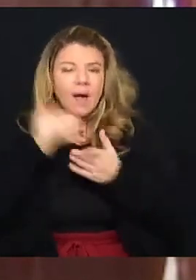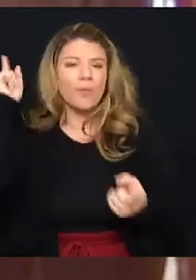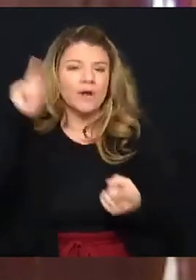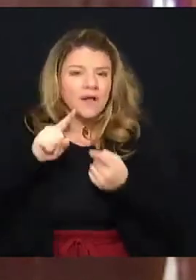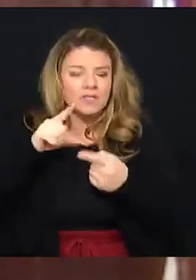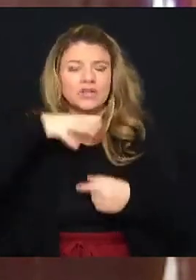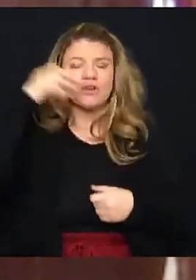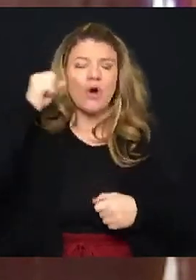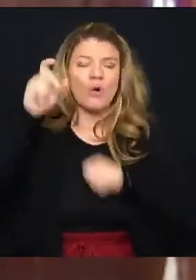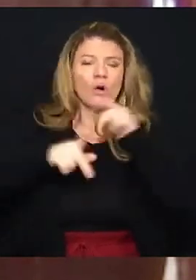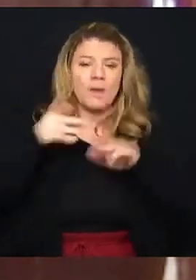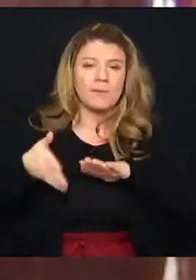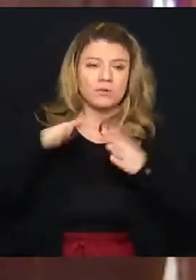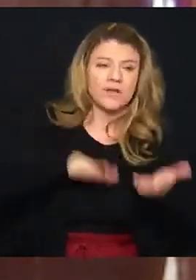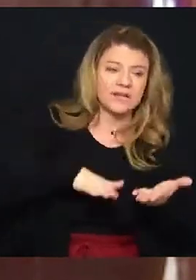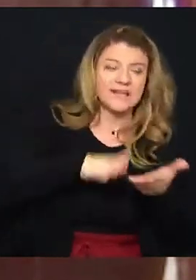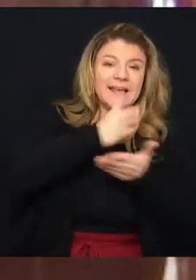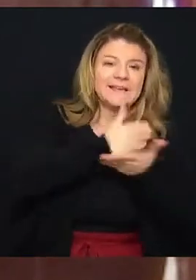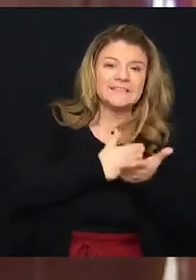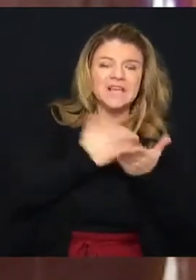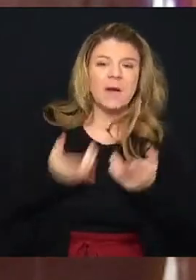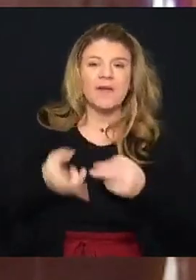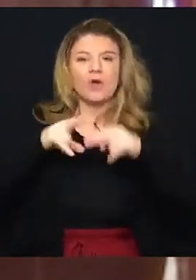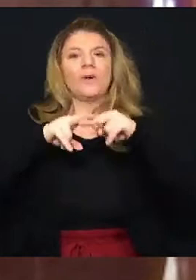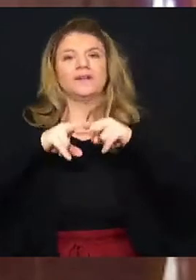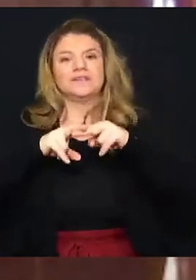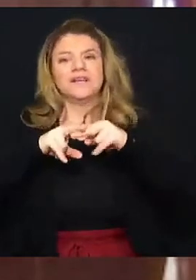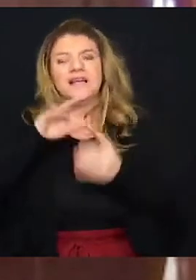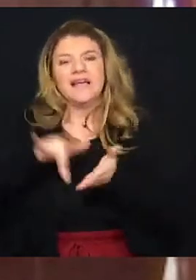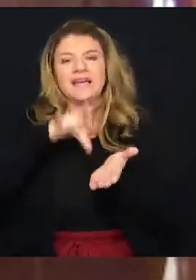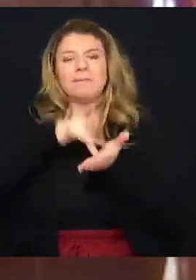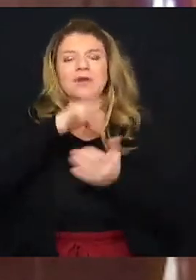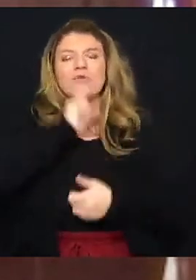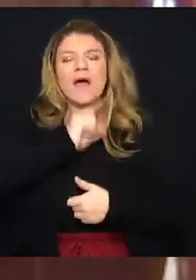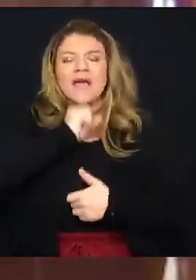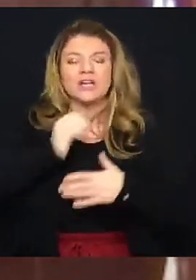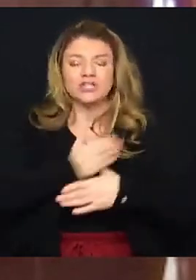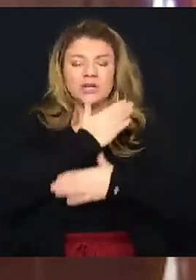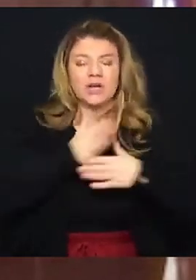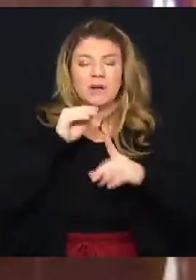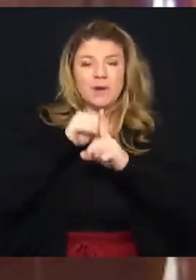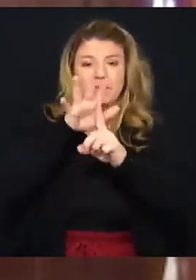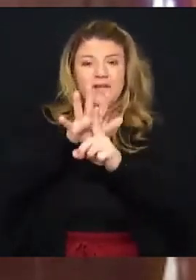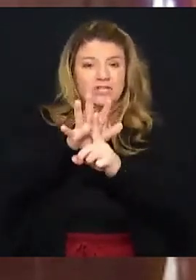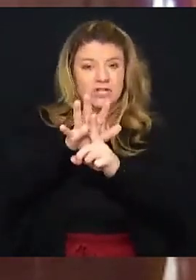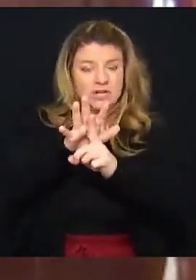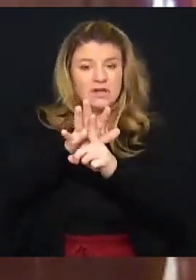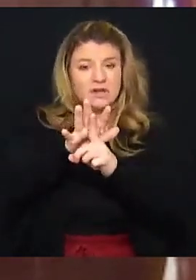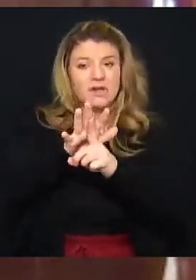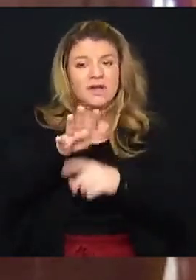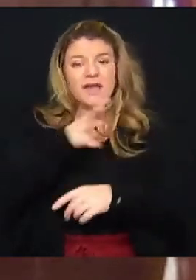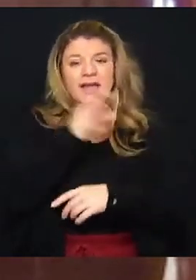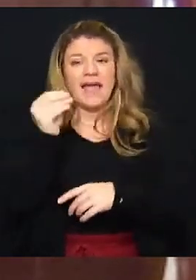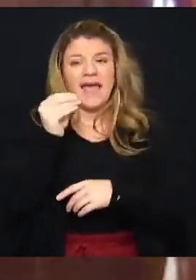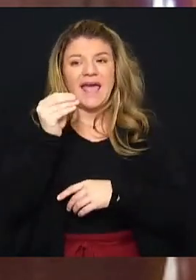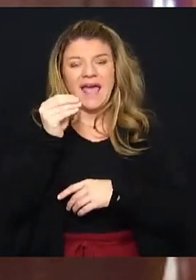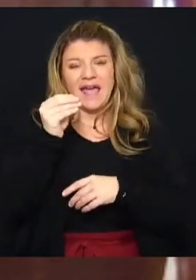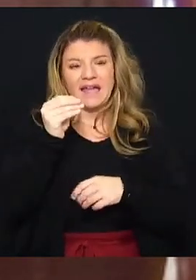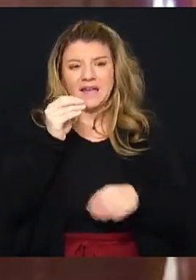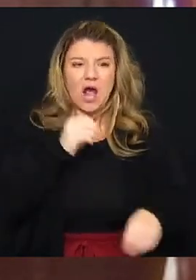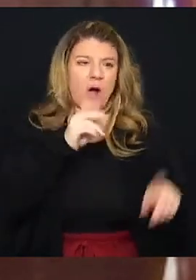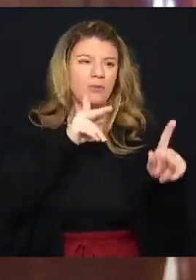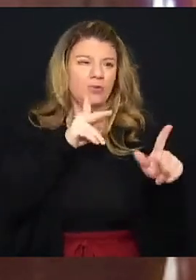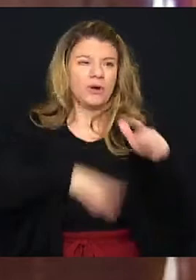older people's deaths and some increase in the middle-aged population and the up to